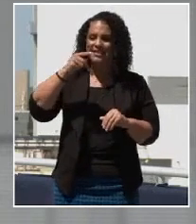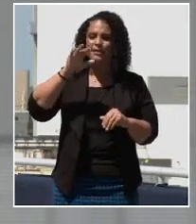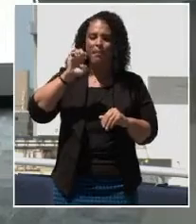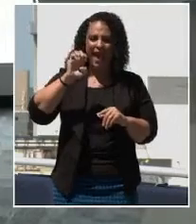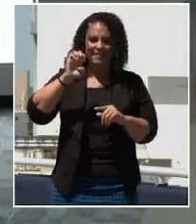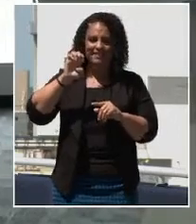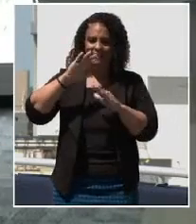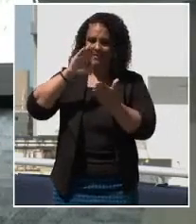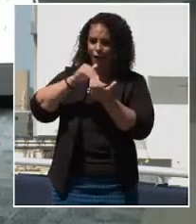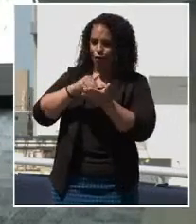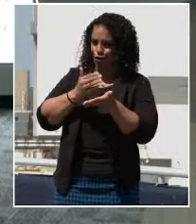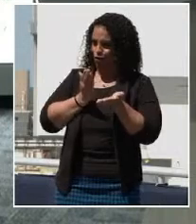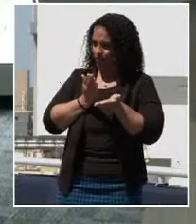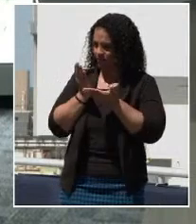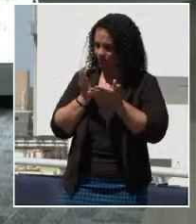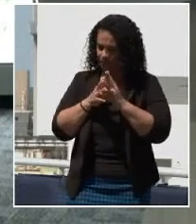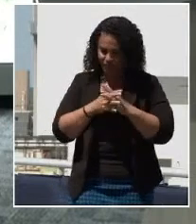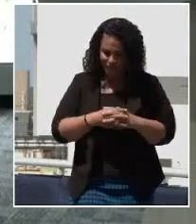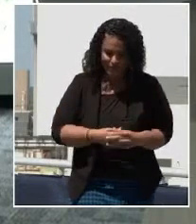center